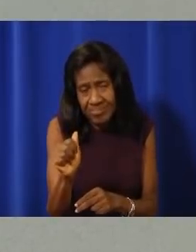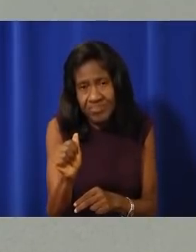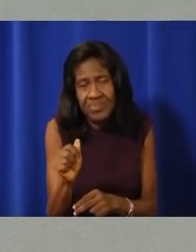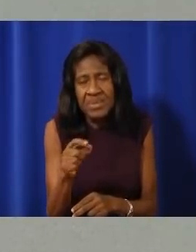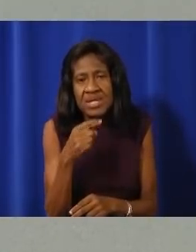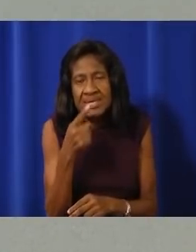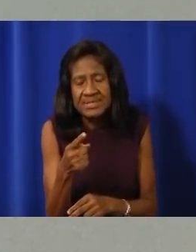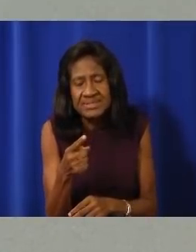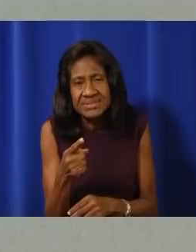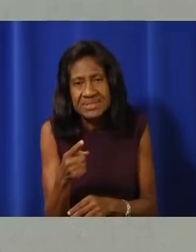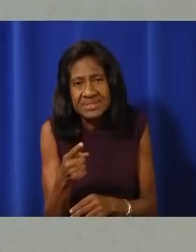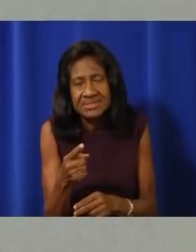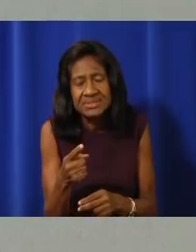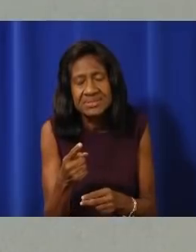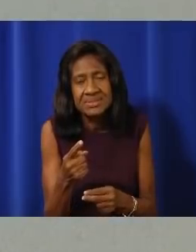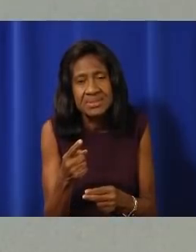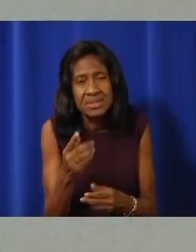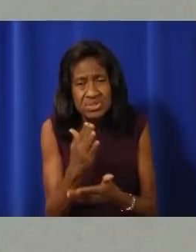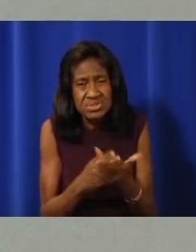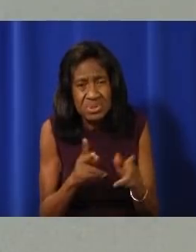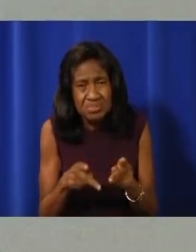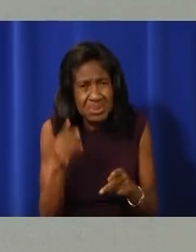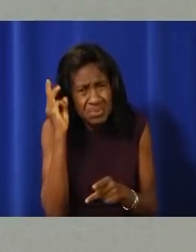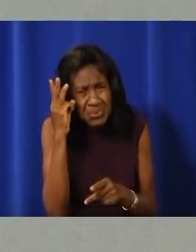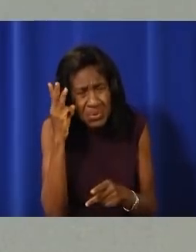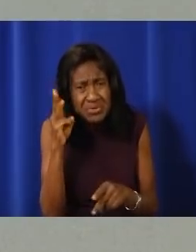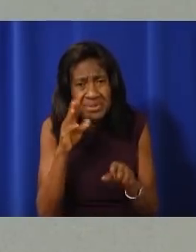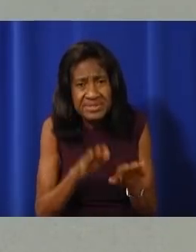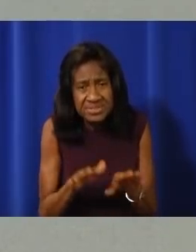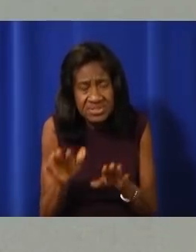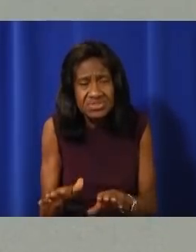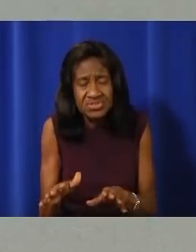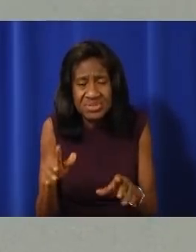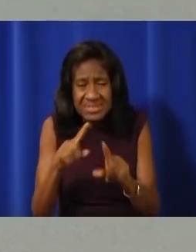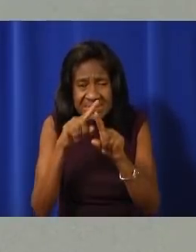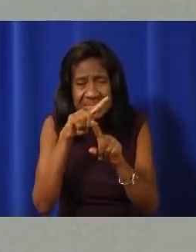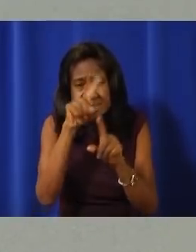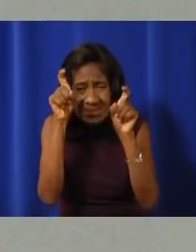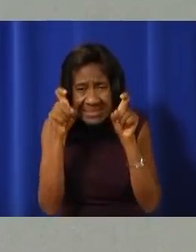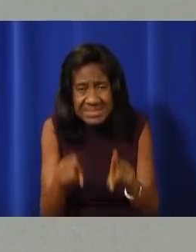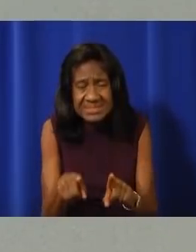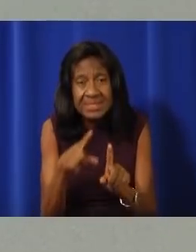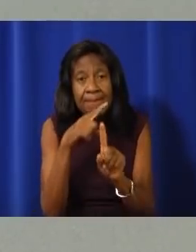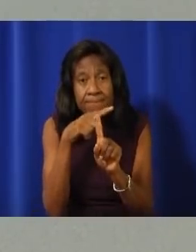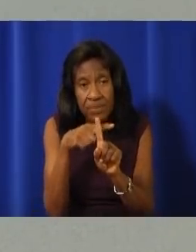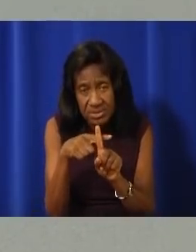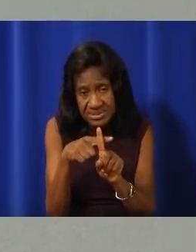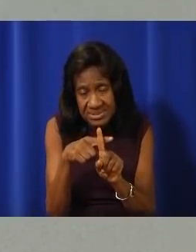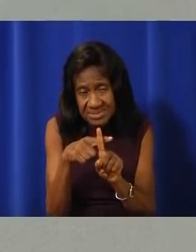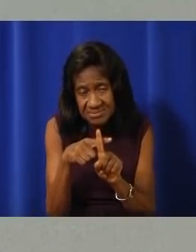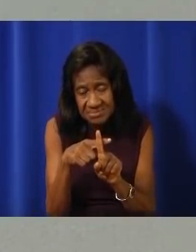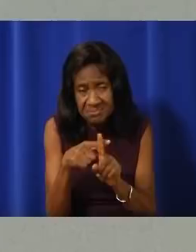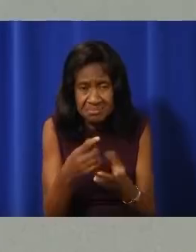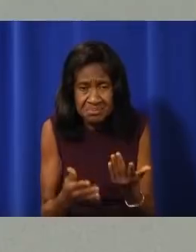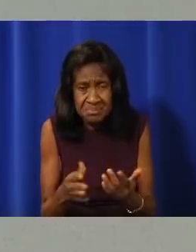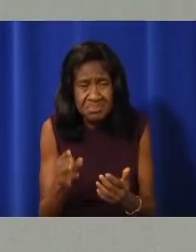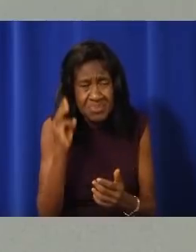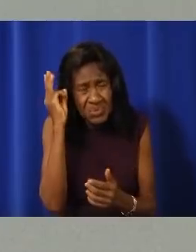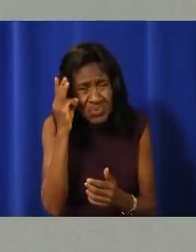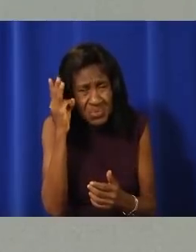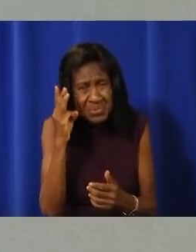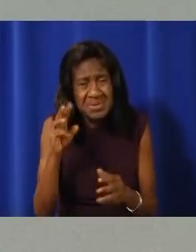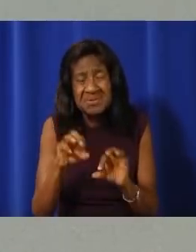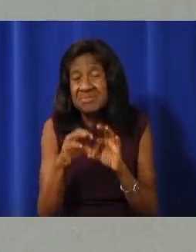that children have tested positive for COVID. It must be an especially worrying time for their families. The